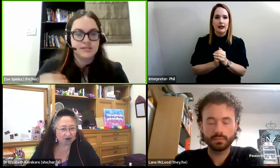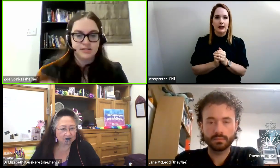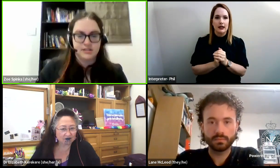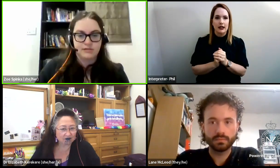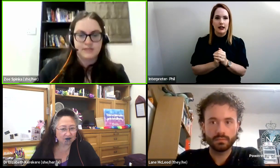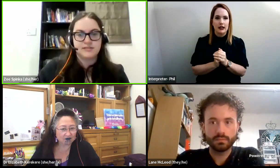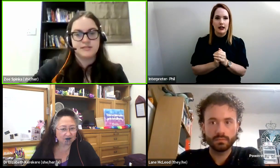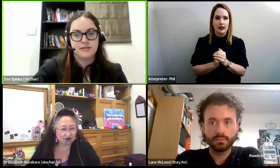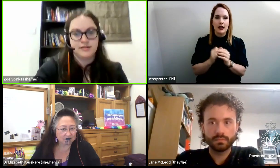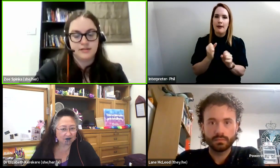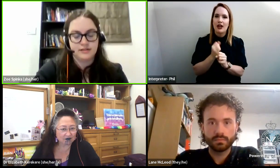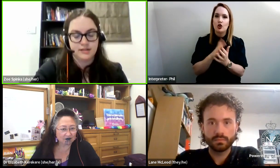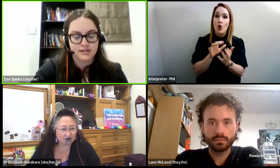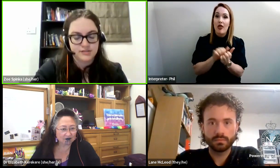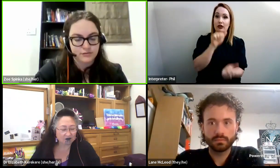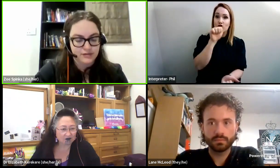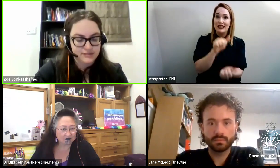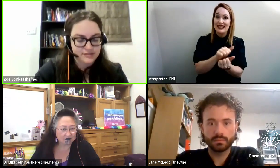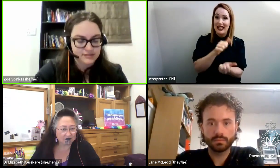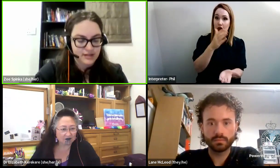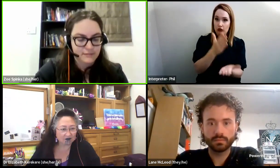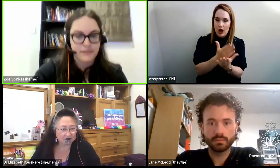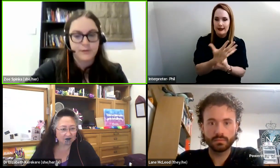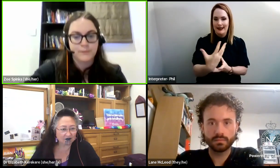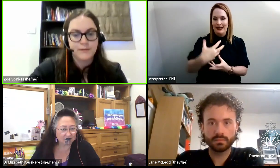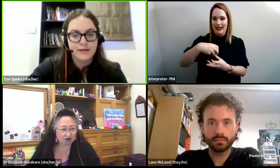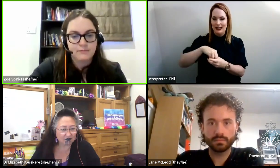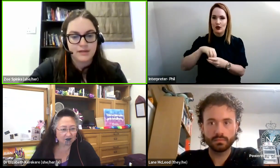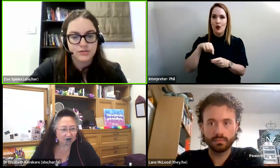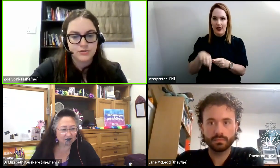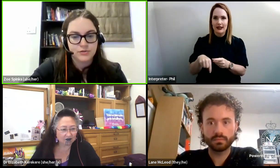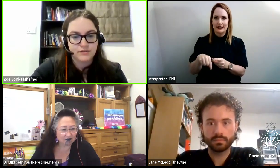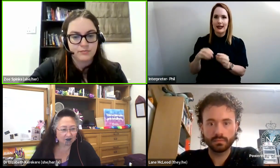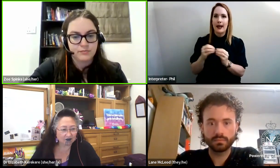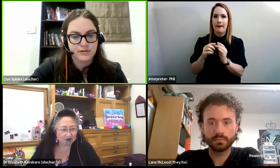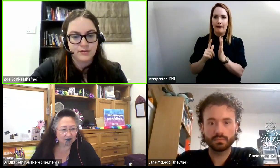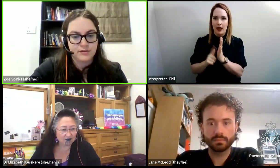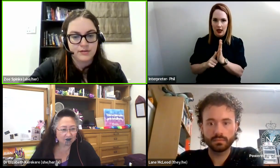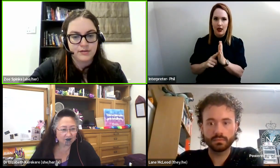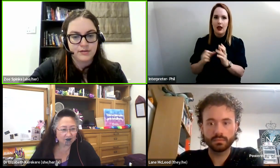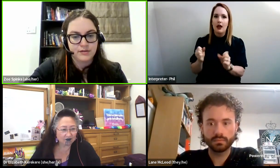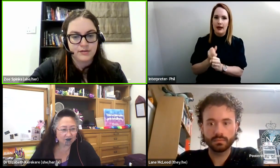entrenching Te Tiriti rights into this bill, making sure that